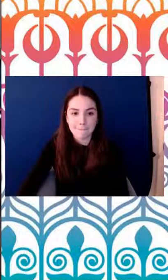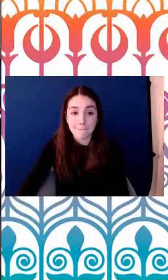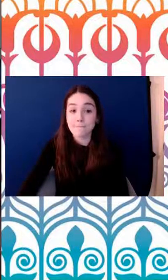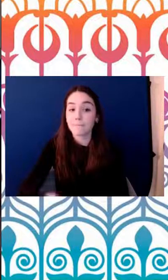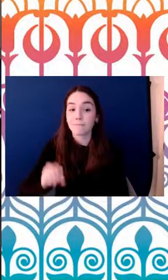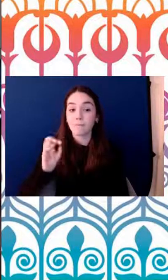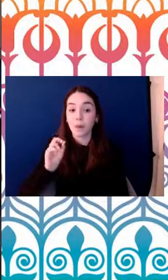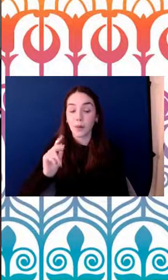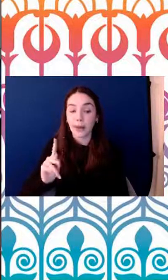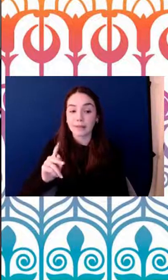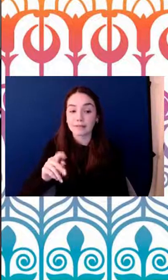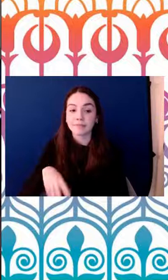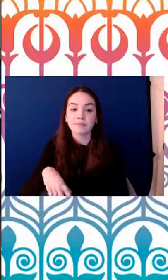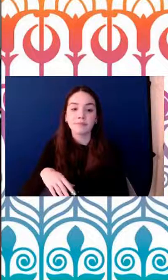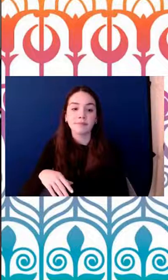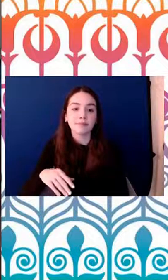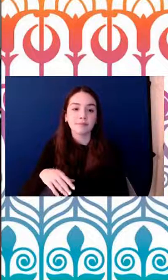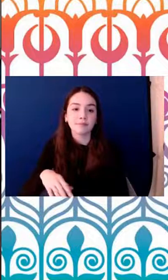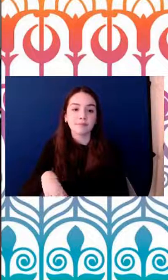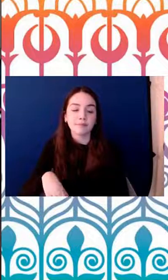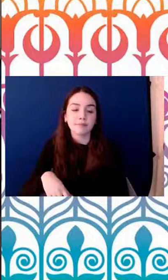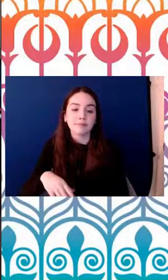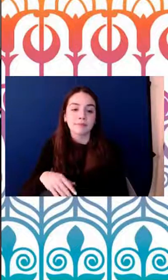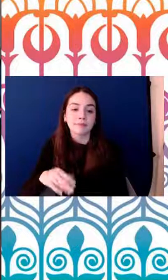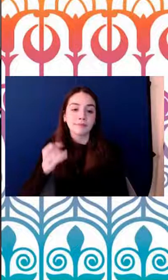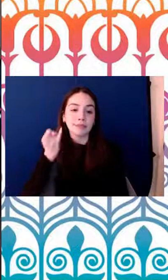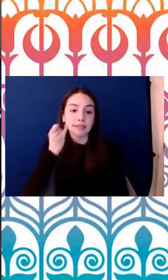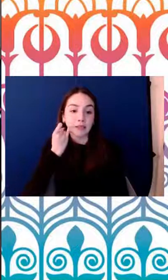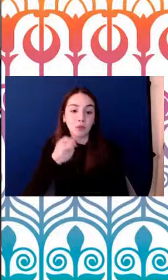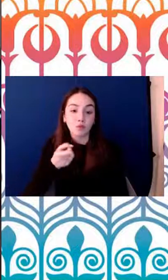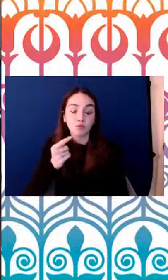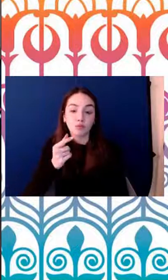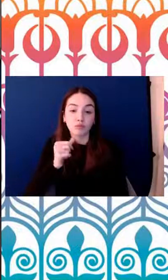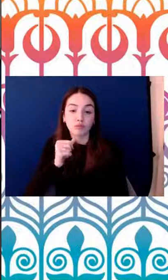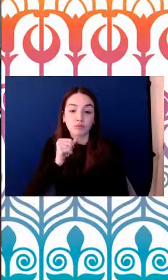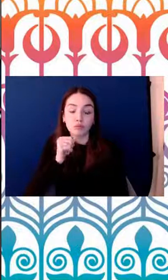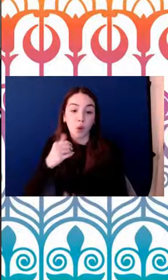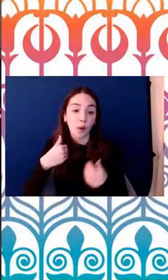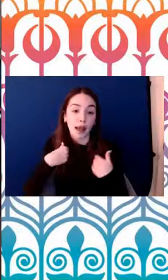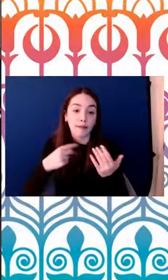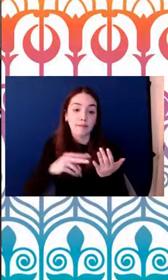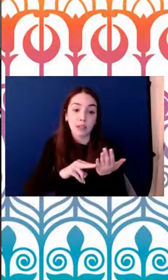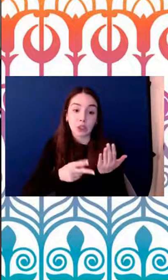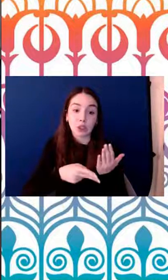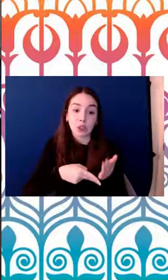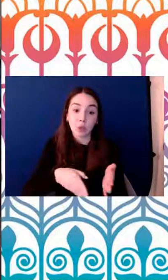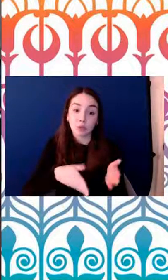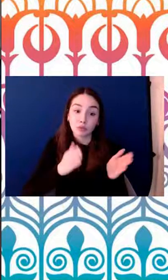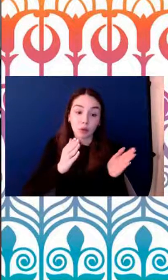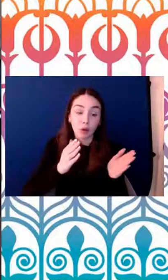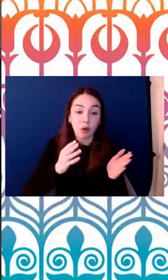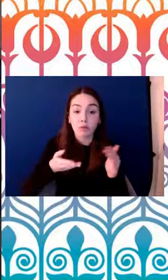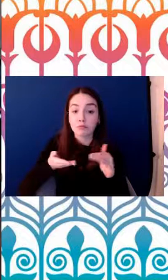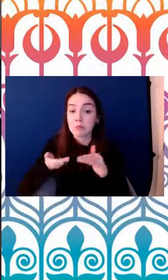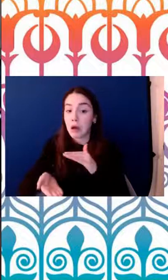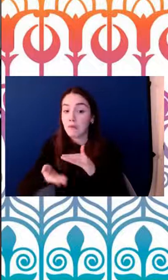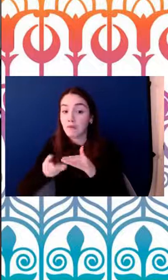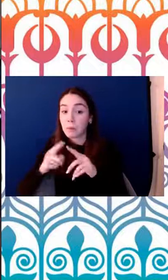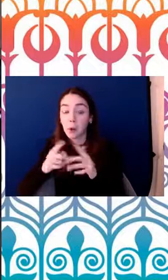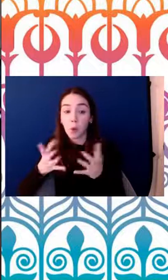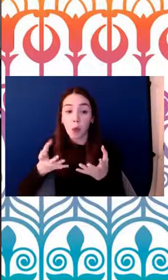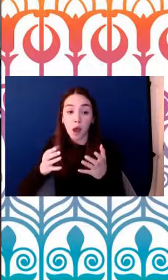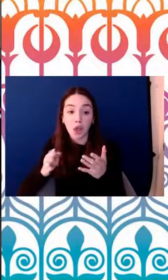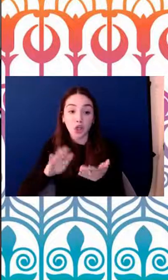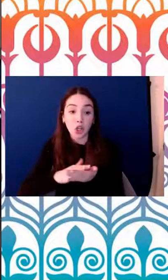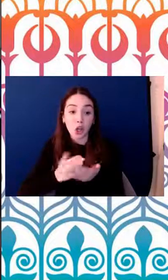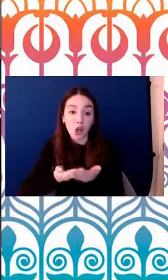Okay, and if you don't have a toaster, you don't have an oven, but you still want to cook, you can just, like Miss Heather